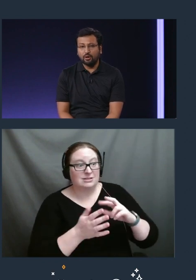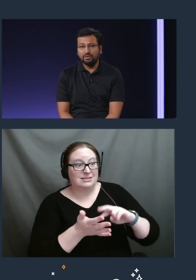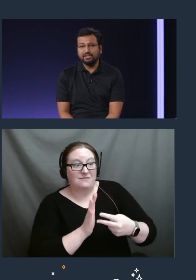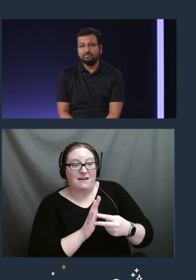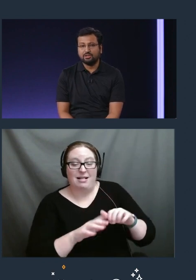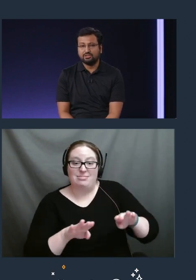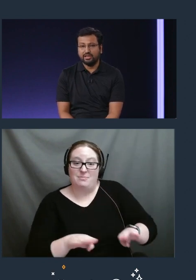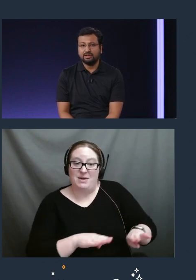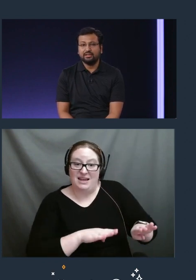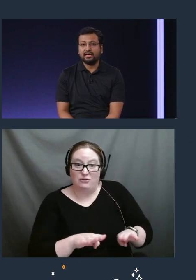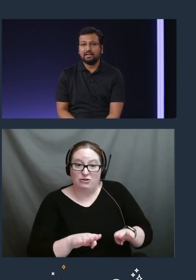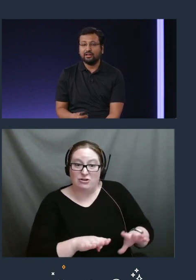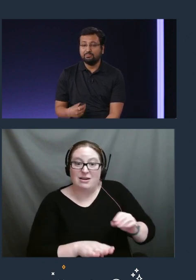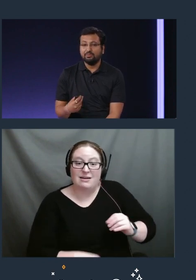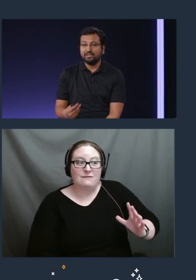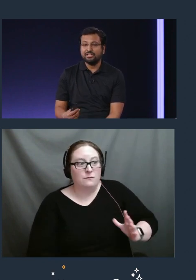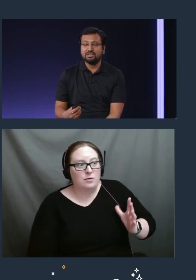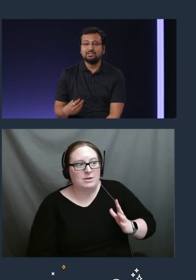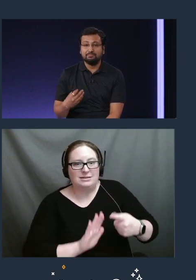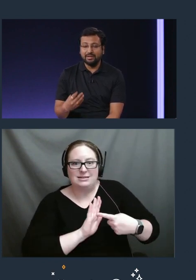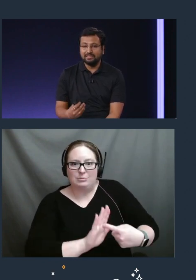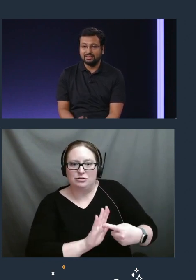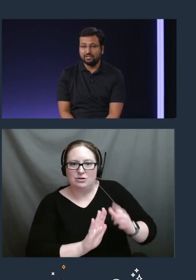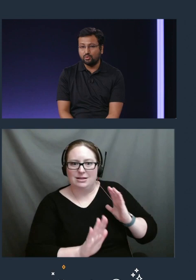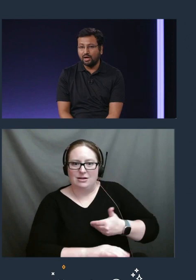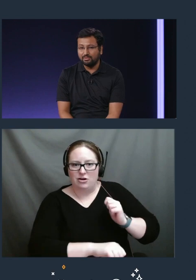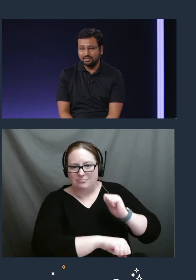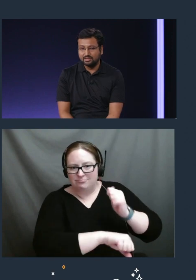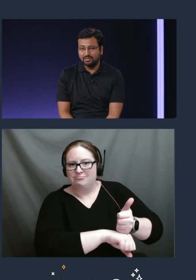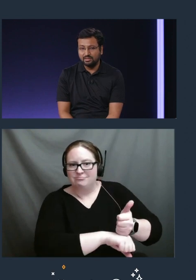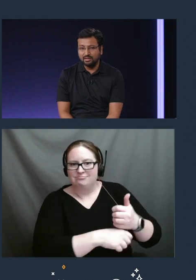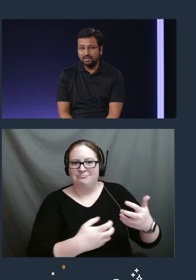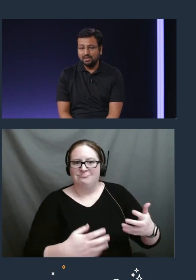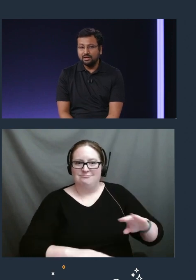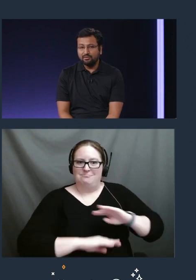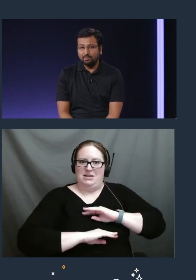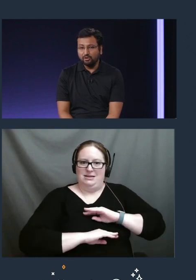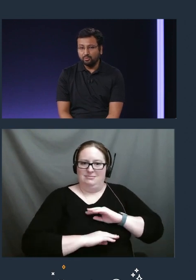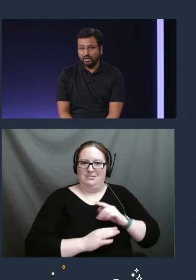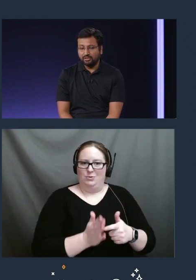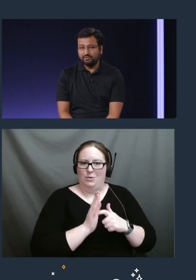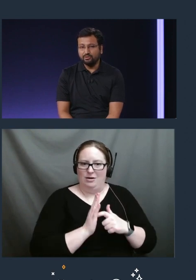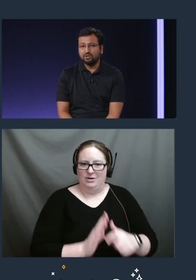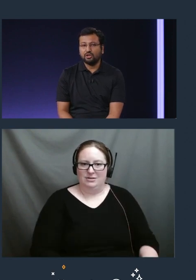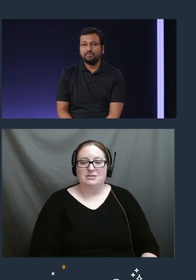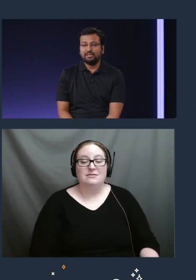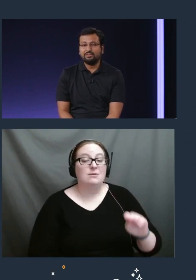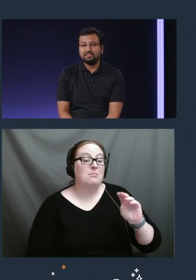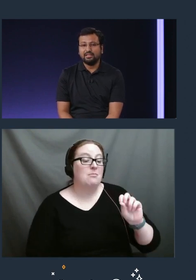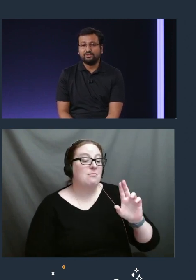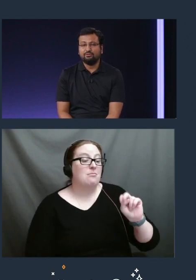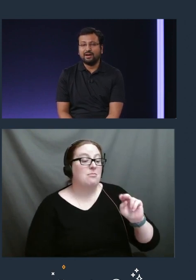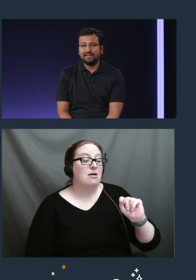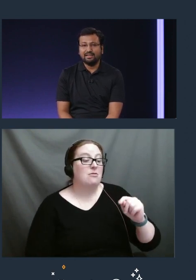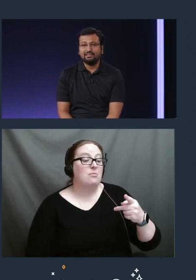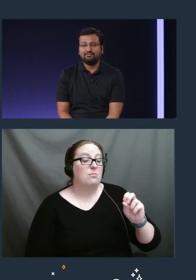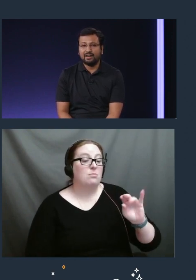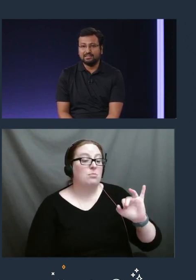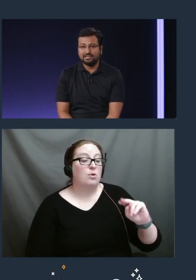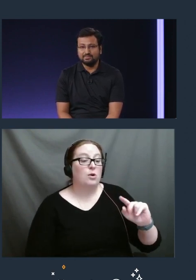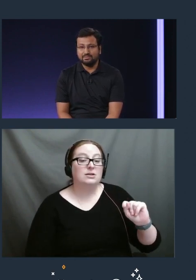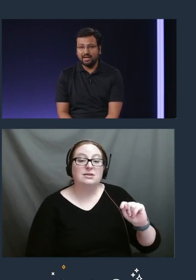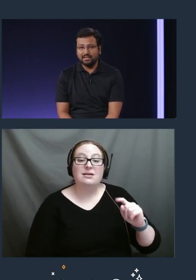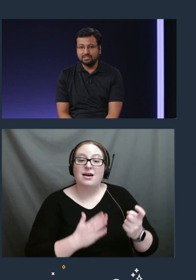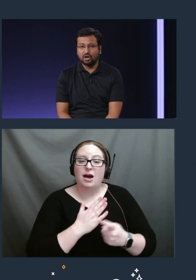then formally demonstrate that our implementations meet these requirements. For Mount Point, we use automated reasoning to validate the